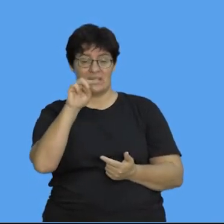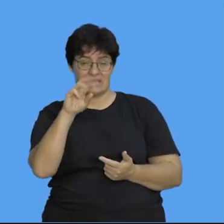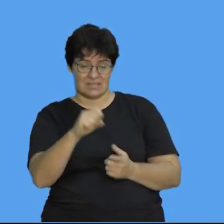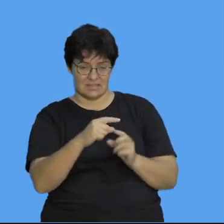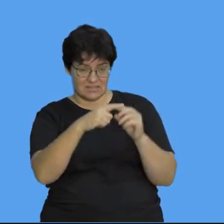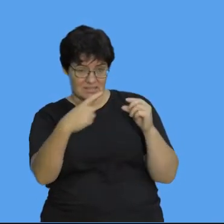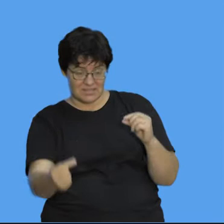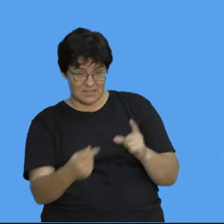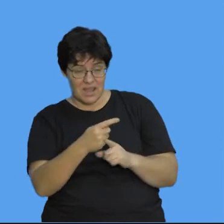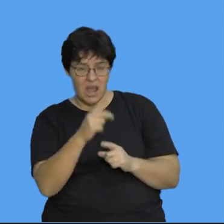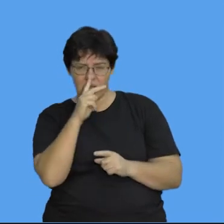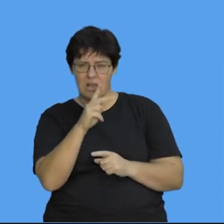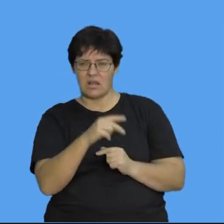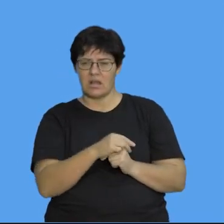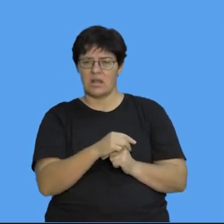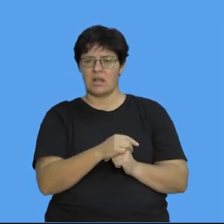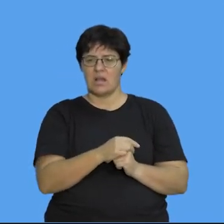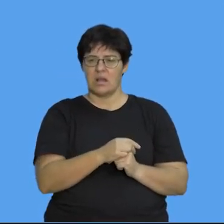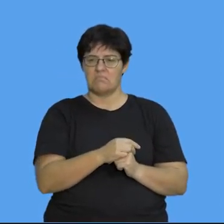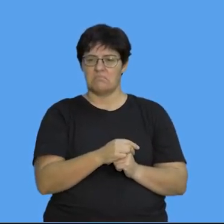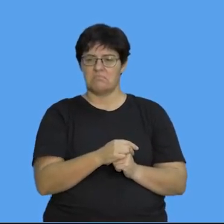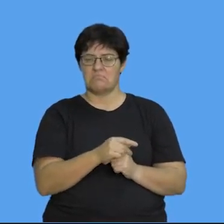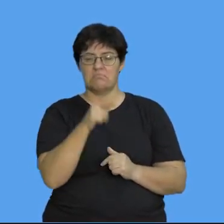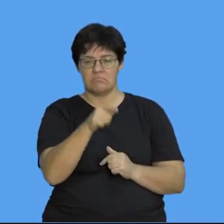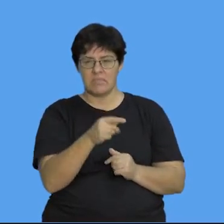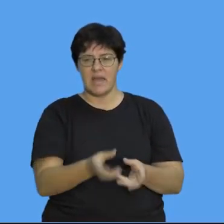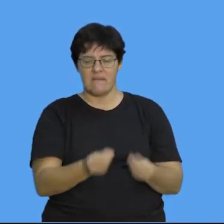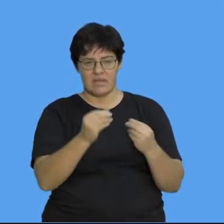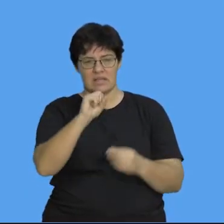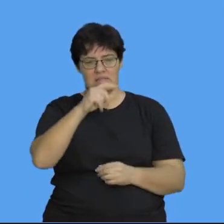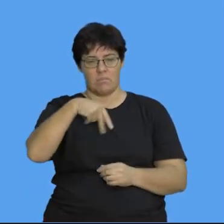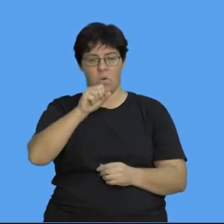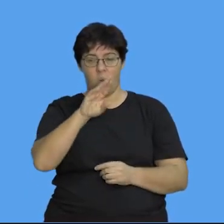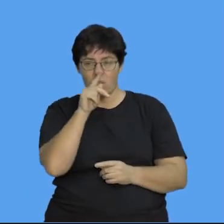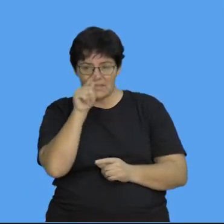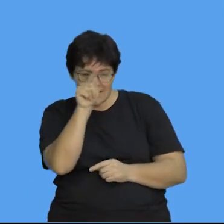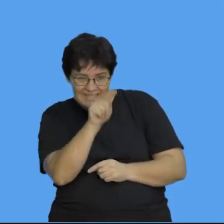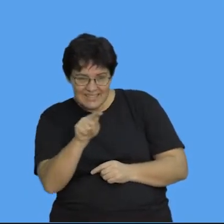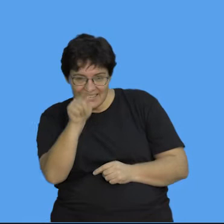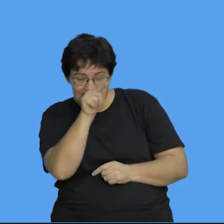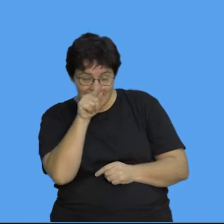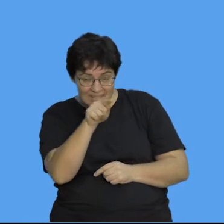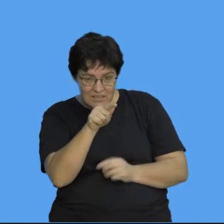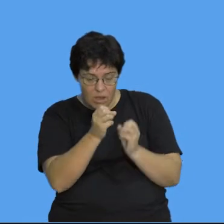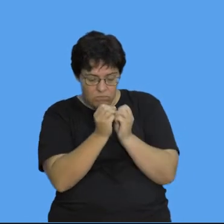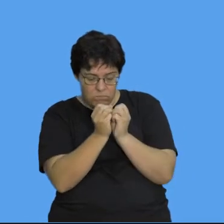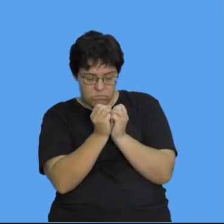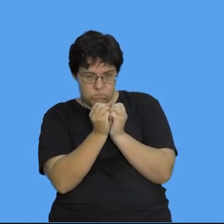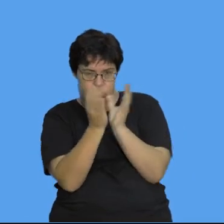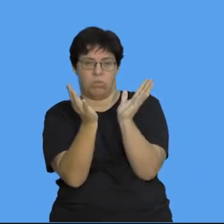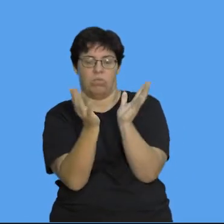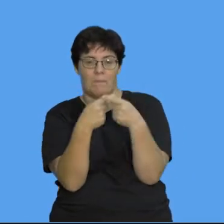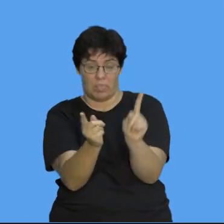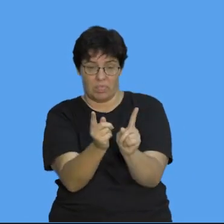called sori, right? And what they've got in, they've got spores. And when those burst